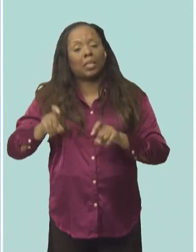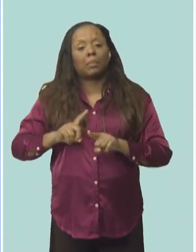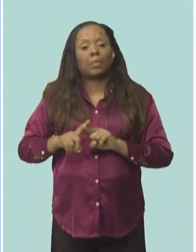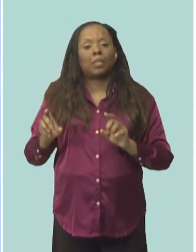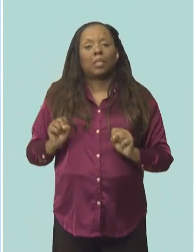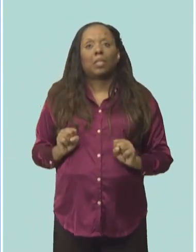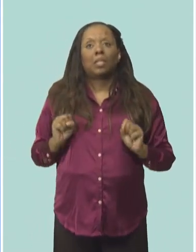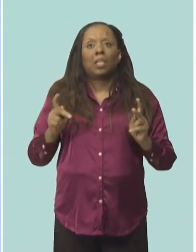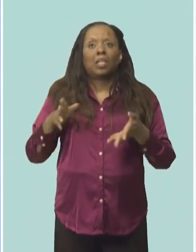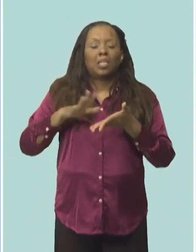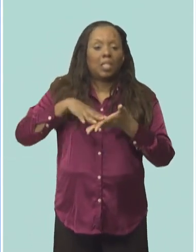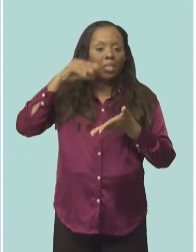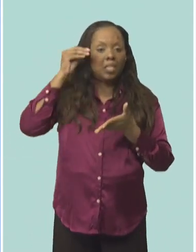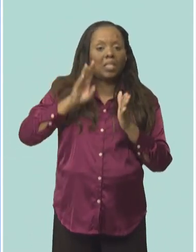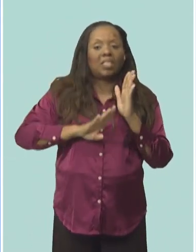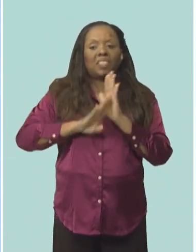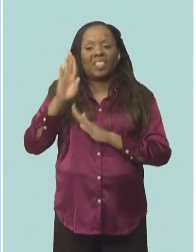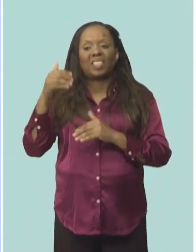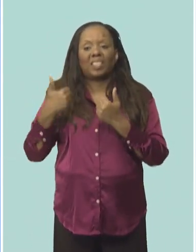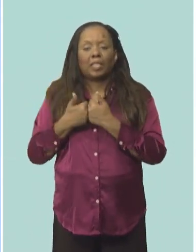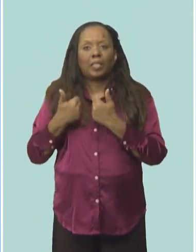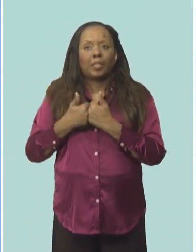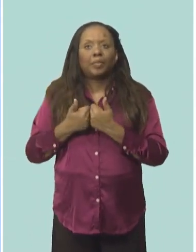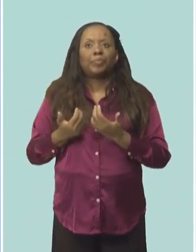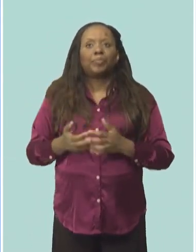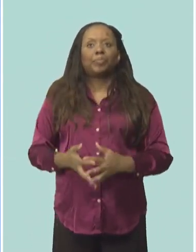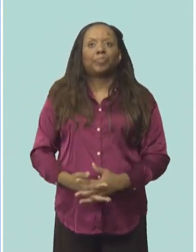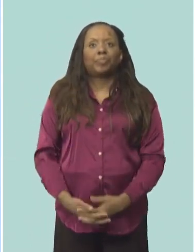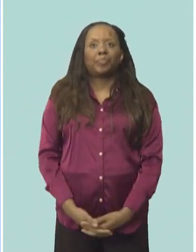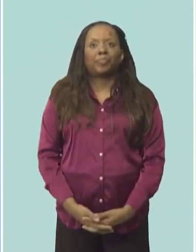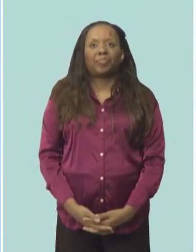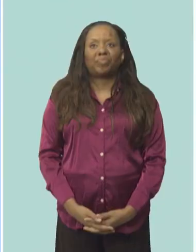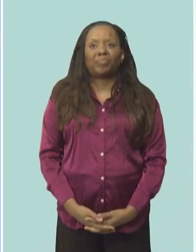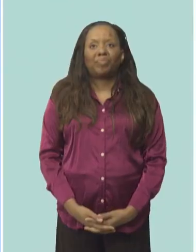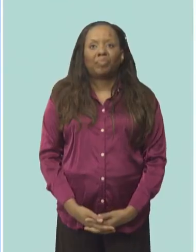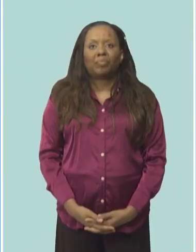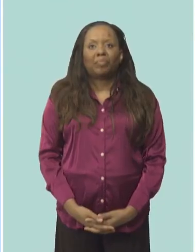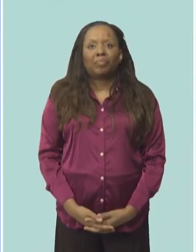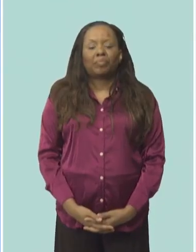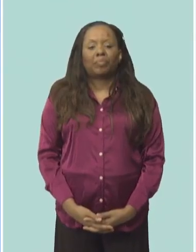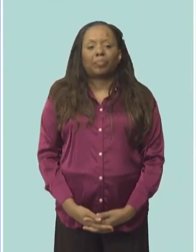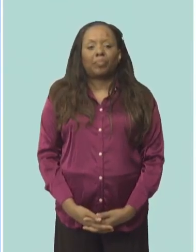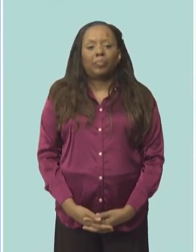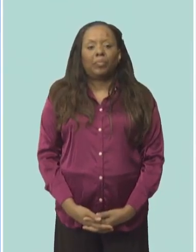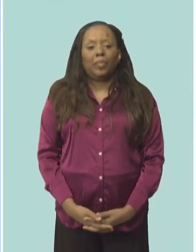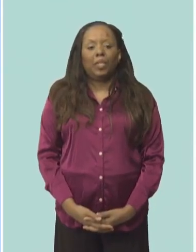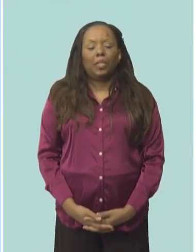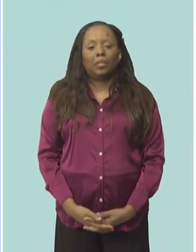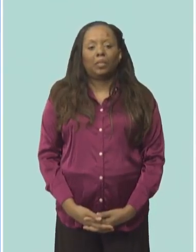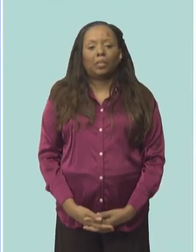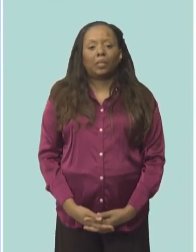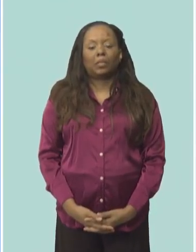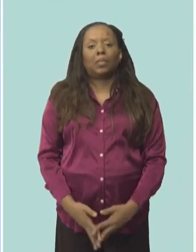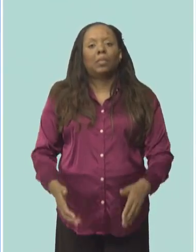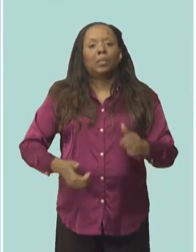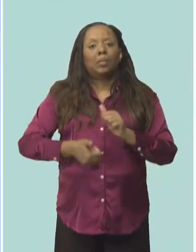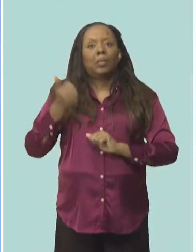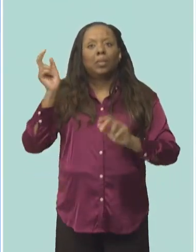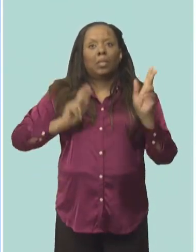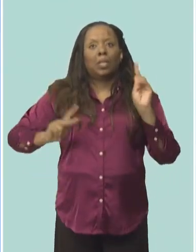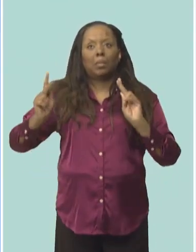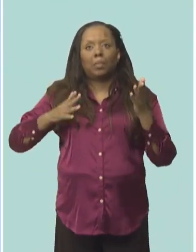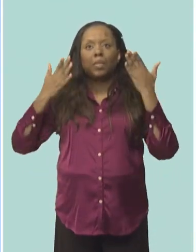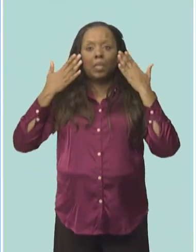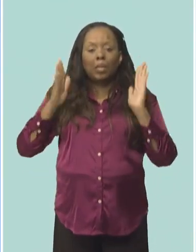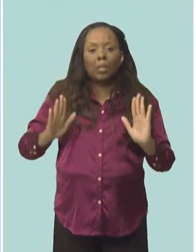to learn and develop games themselves. You've encountered a bug before. Most people don't really know about reporting bugs. So I would say just getting a